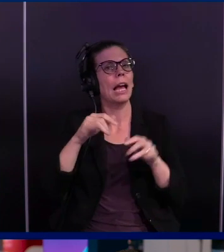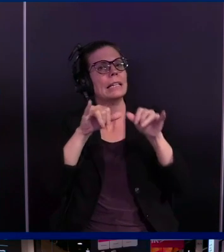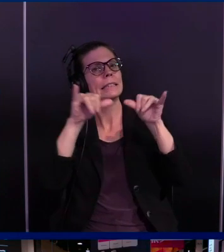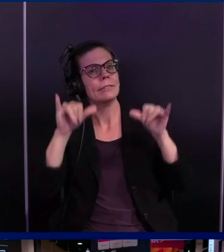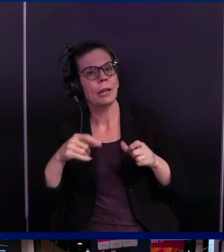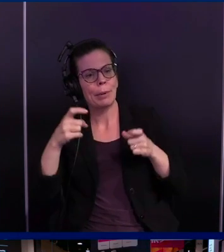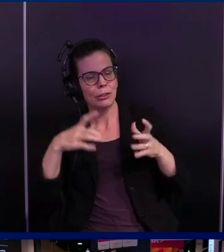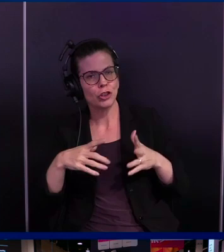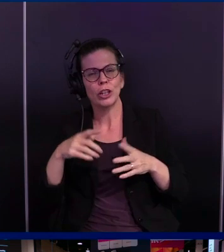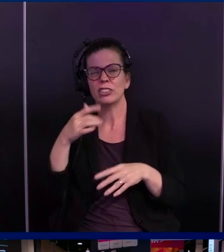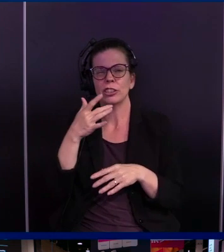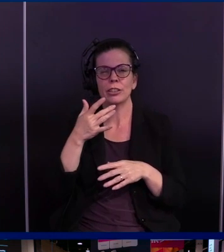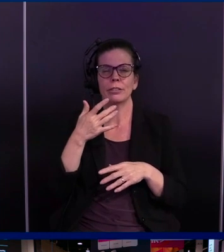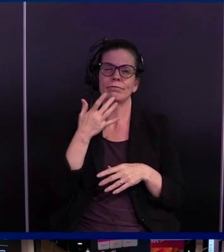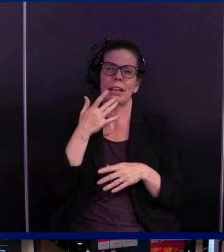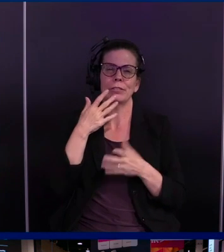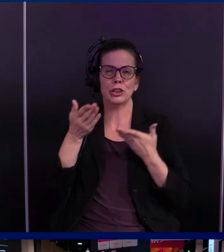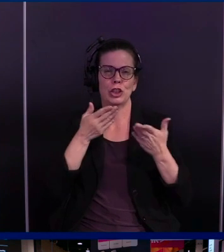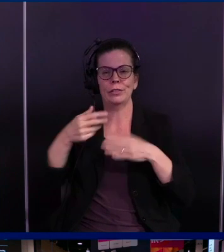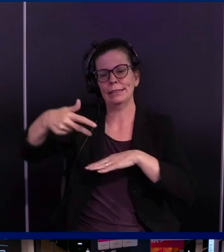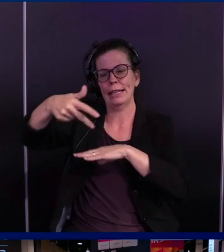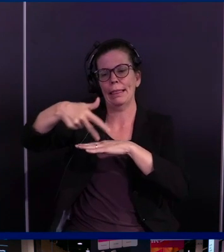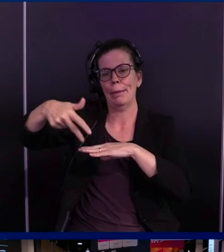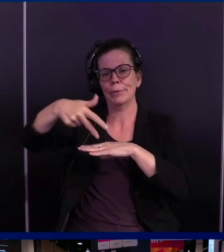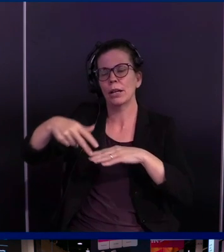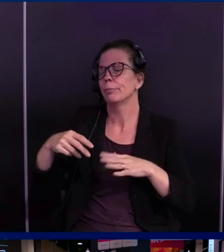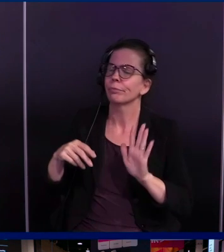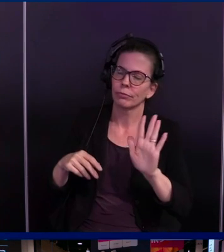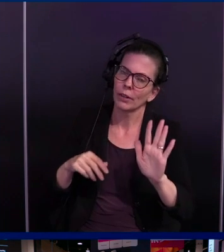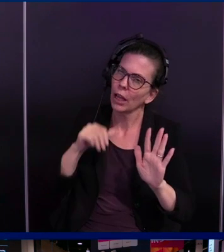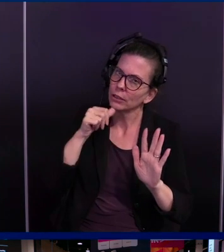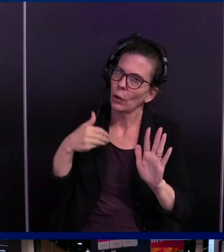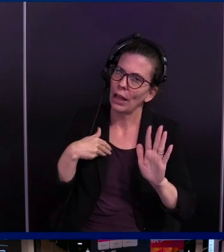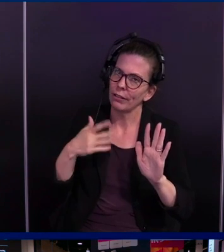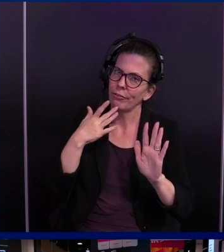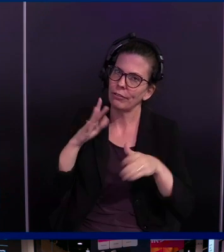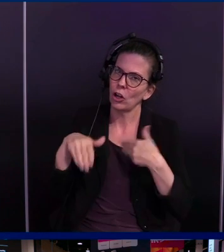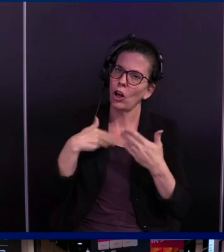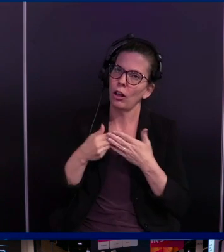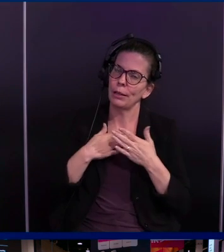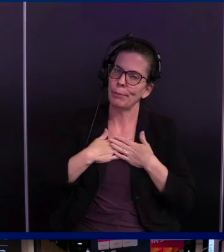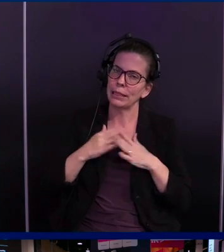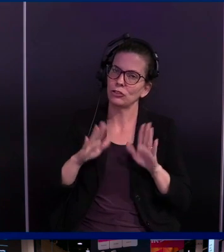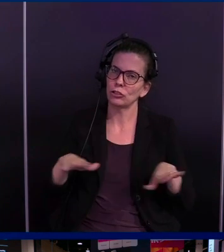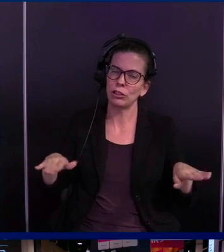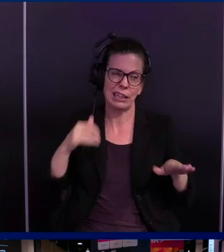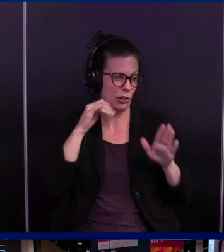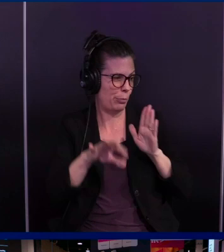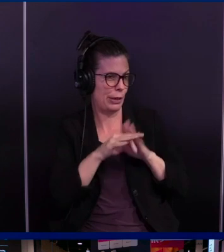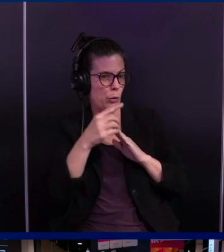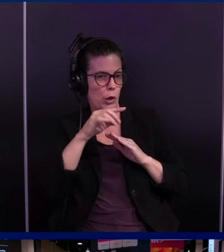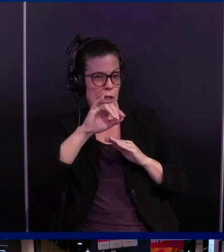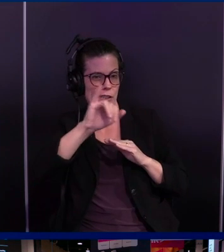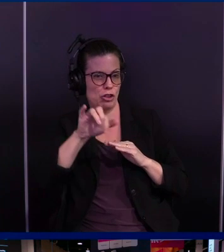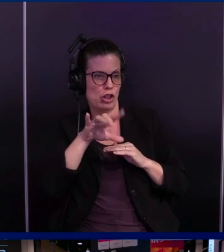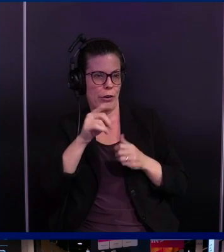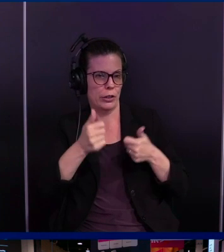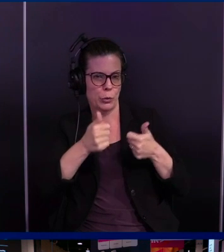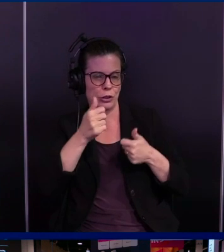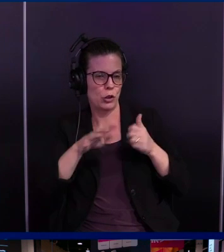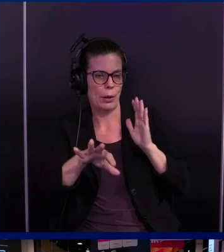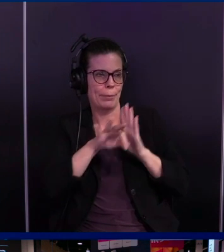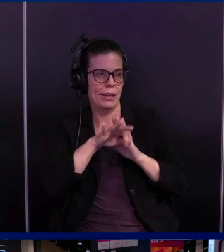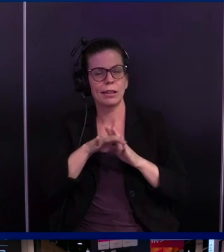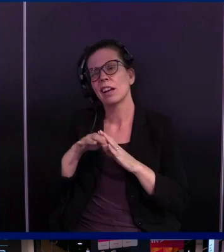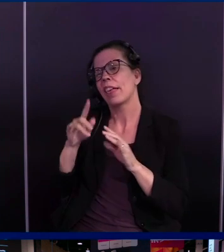favorite service, Lambda. I have no favorites. Okay. They're all my children. If you had to pick one, Jared, what would it be? Might